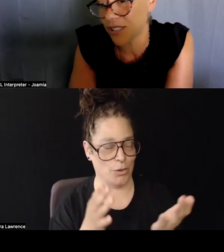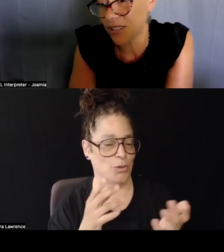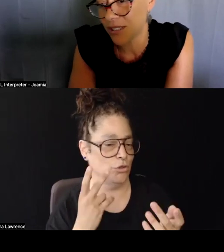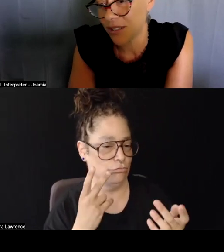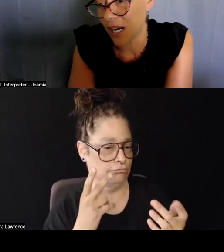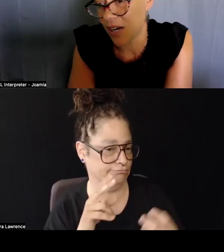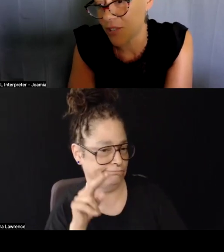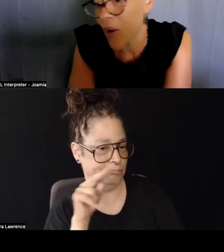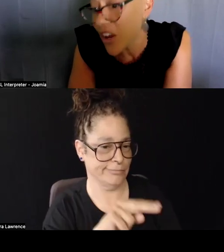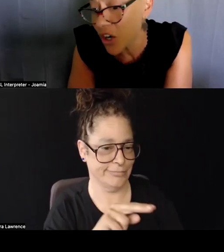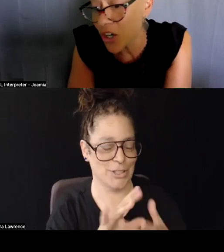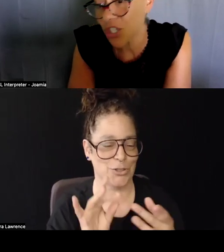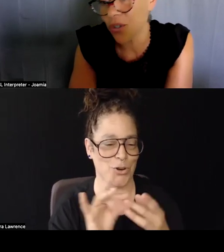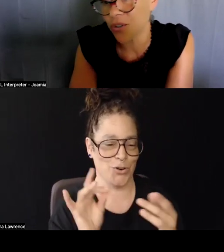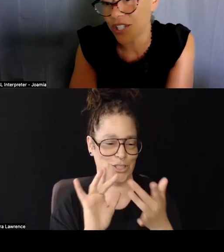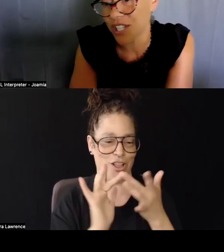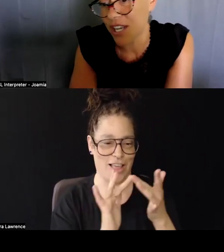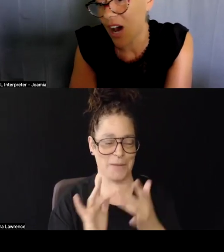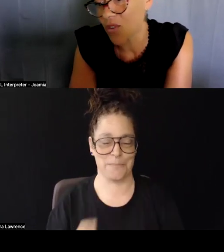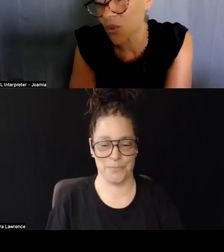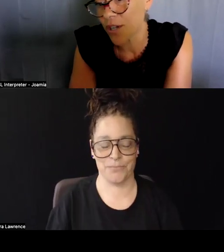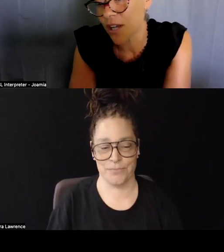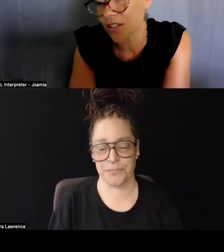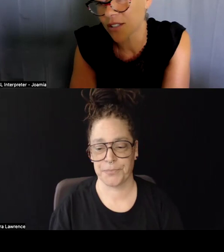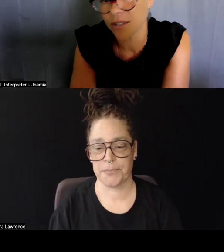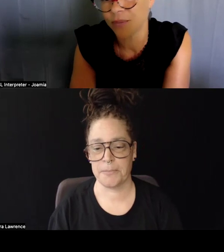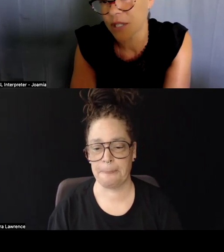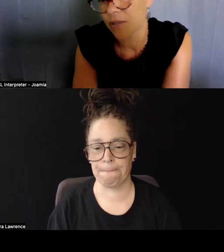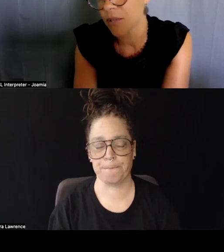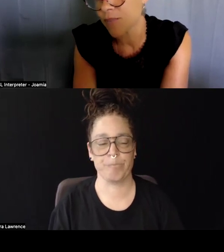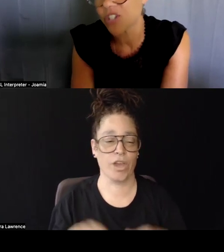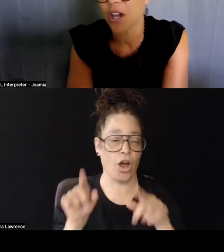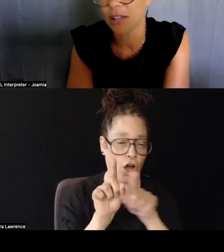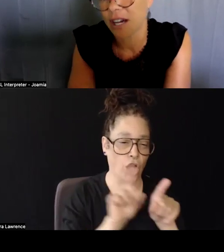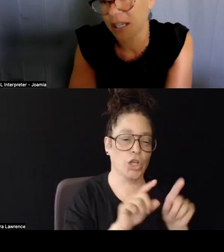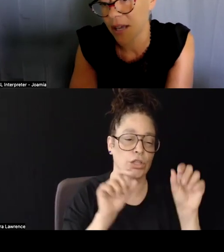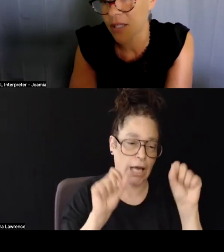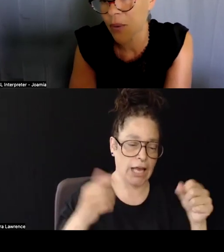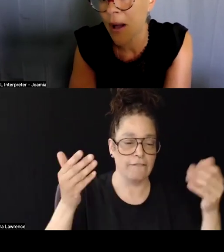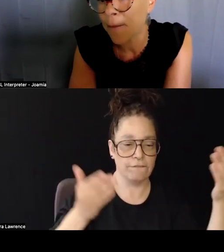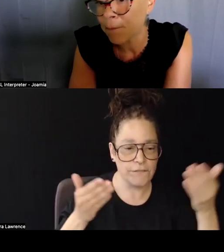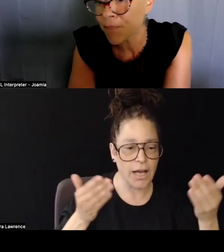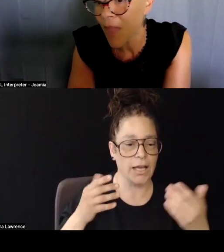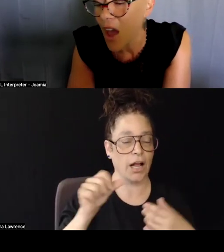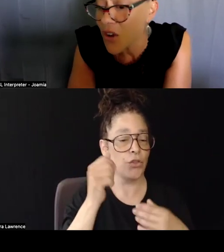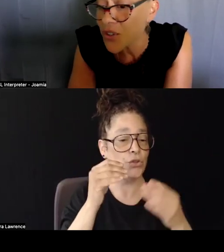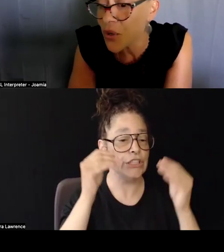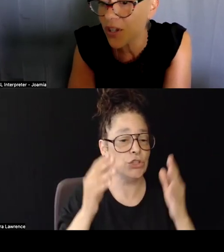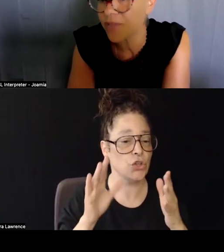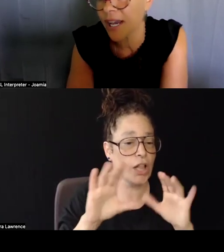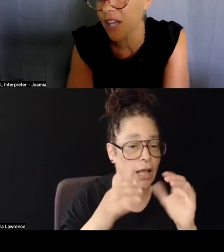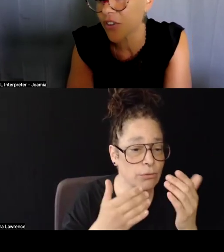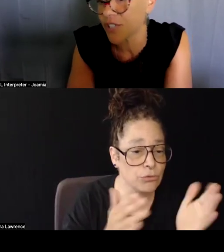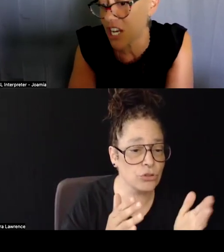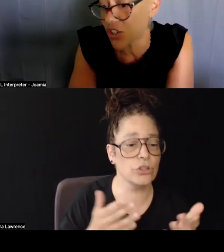individuals. So I encourage you to seek out storytellers, especially online as well. And also you